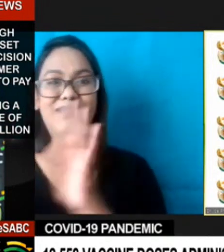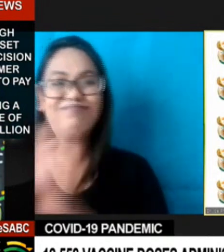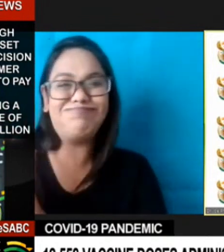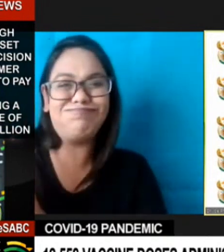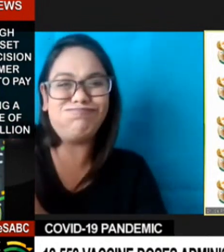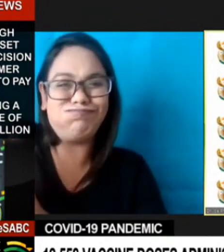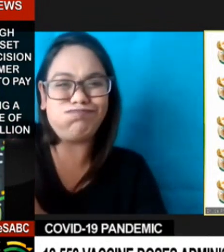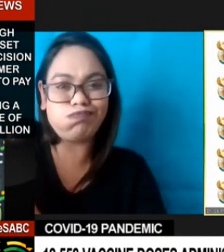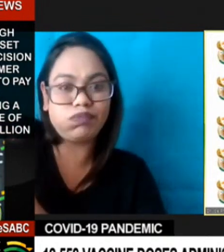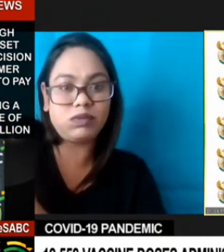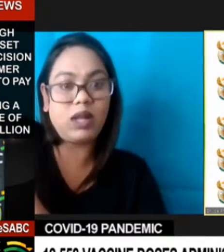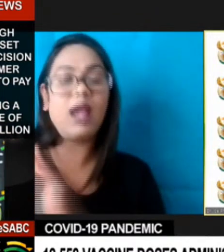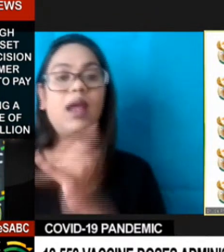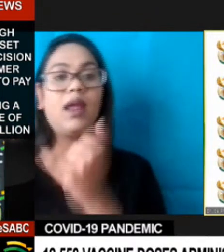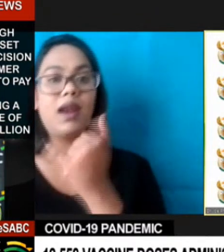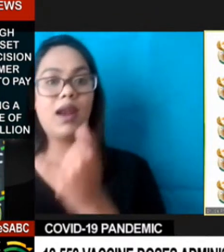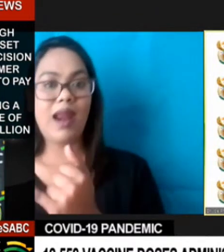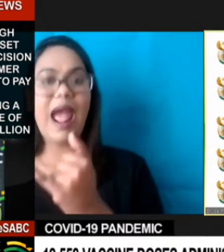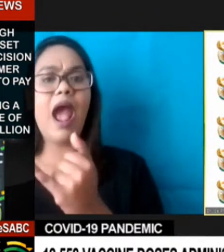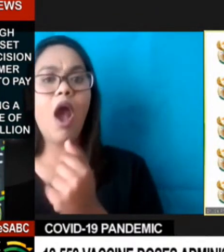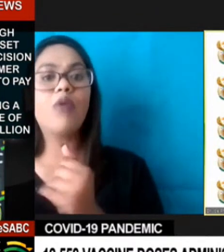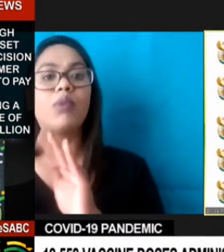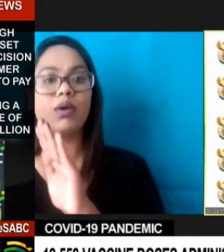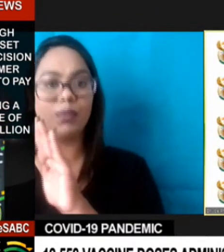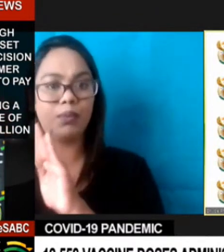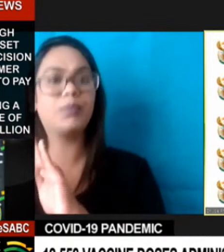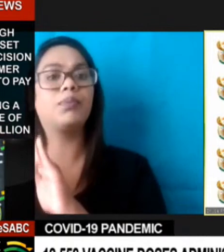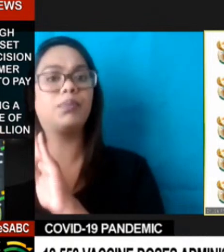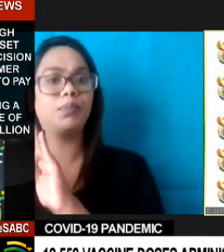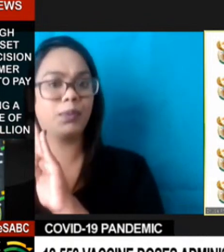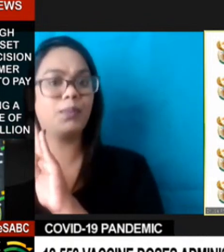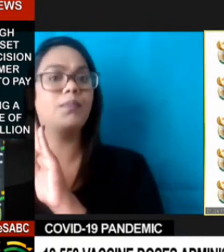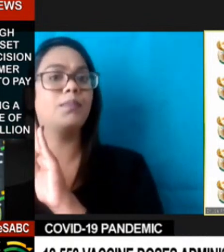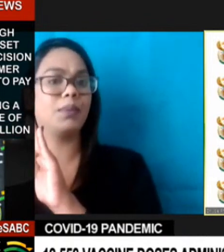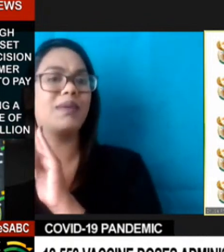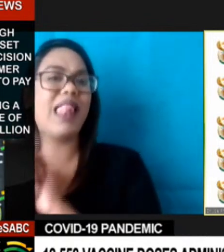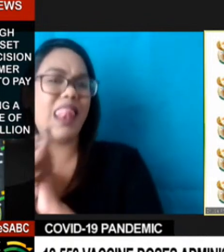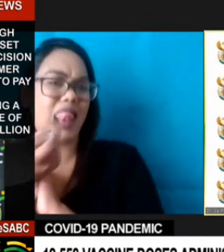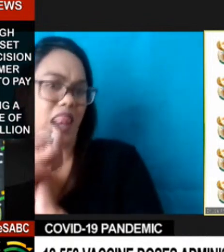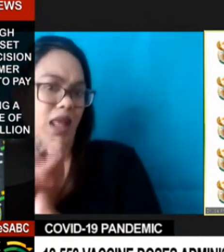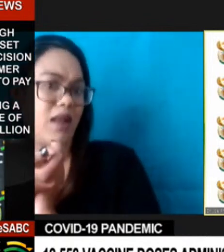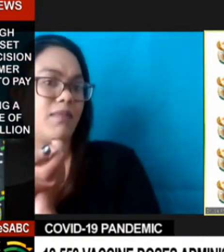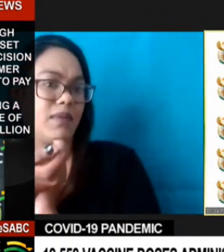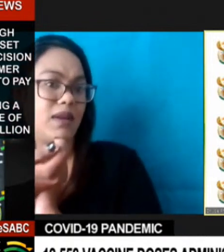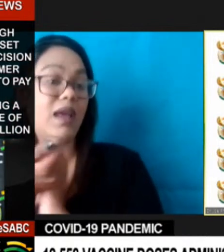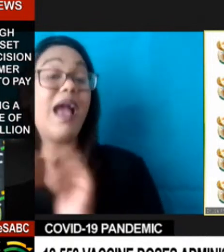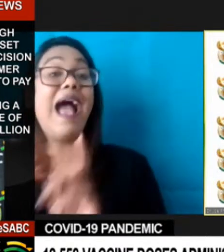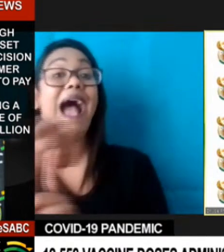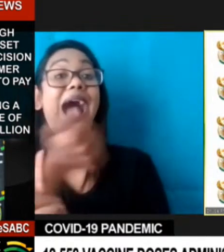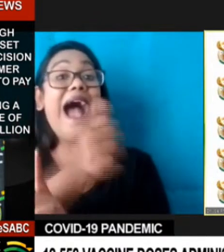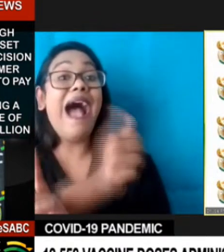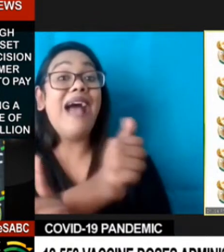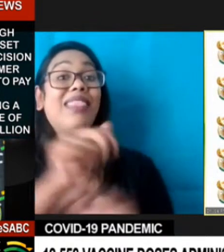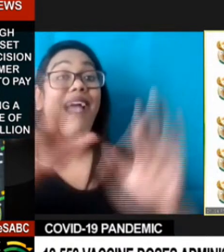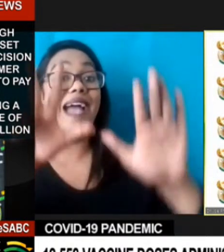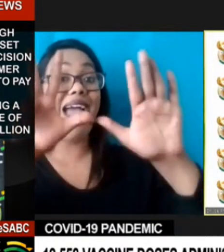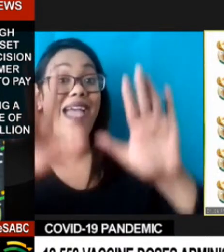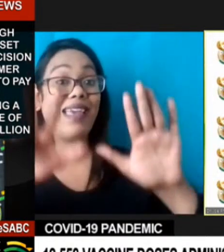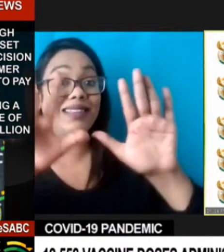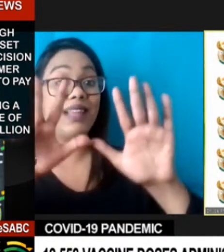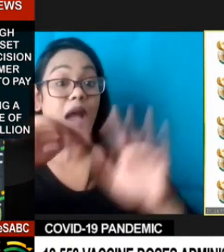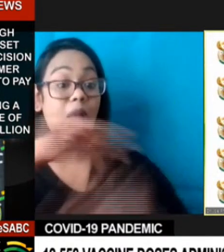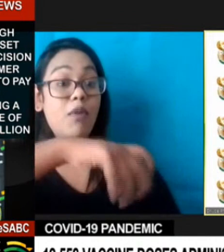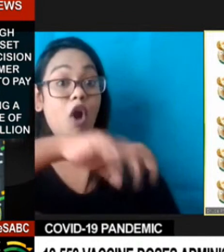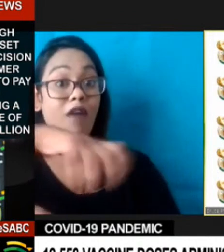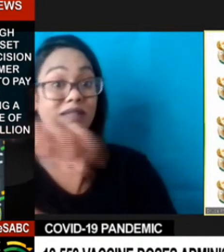but there is a corresponding rapid increase of cases in the other 8 provinces. The mildness of the